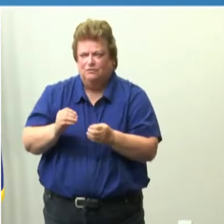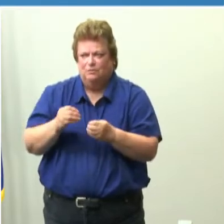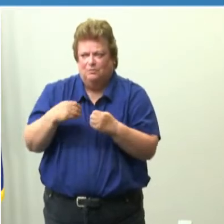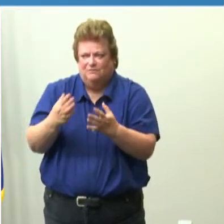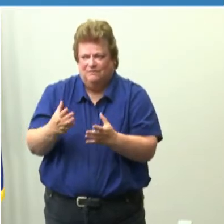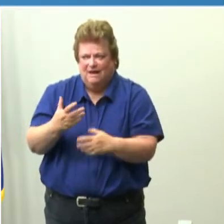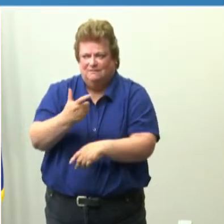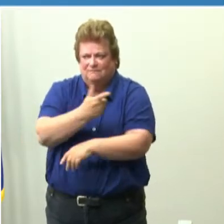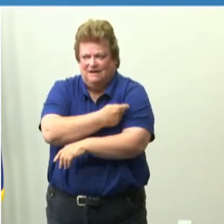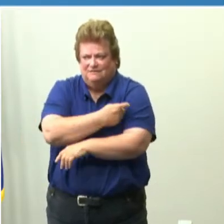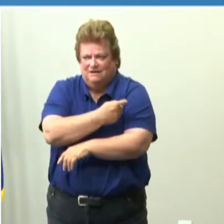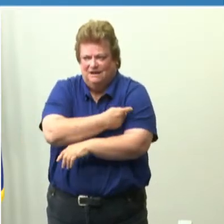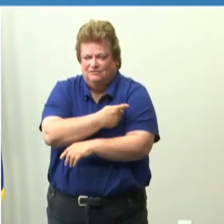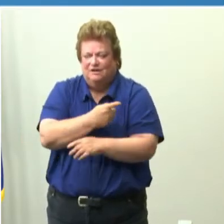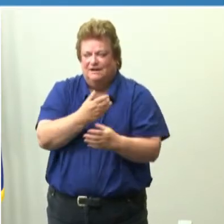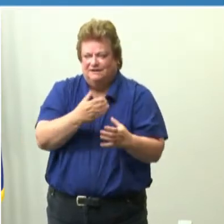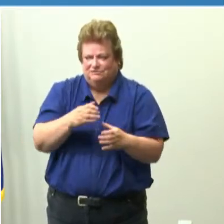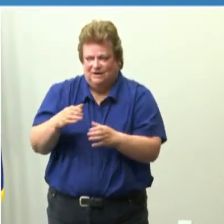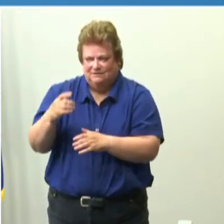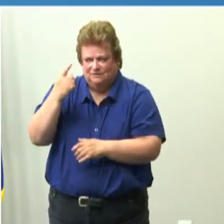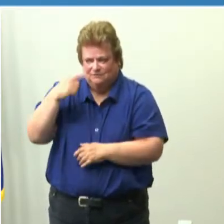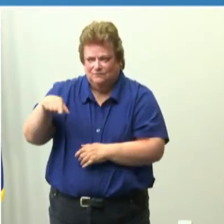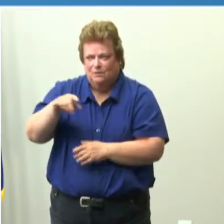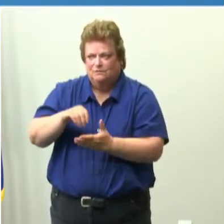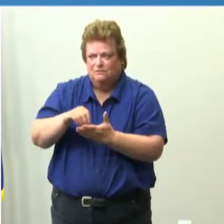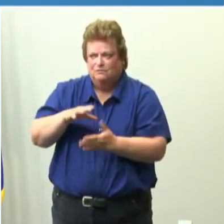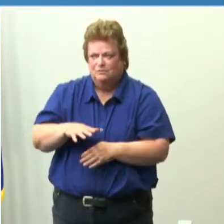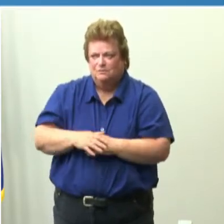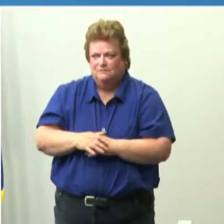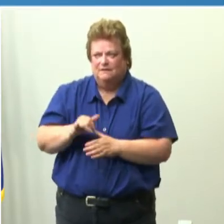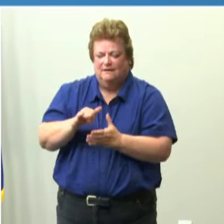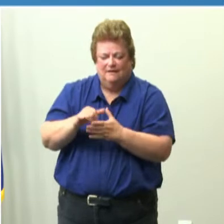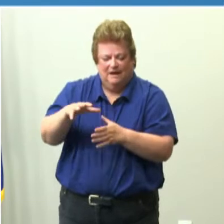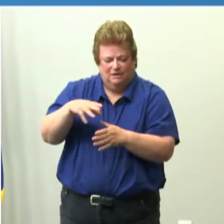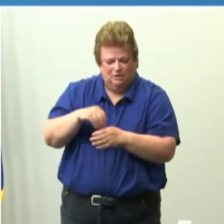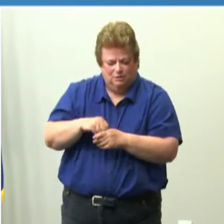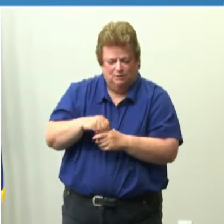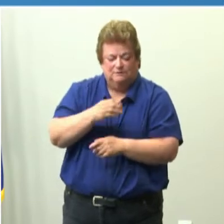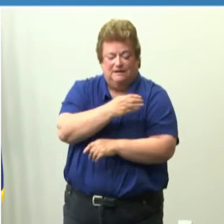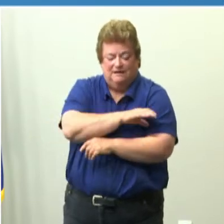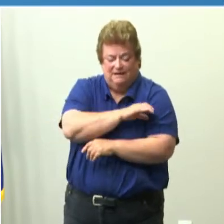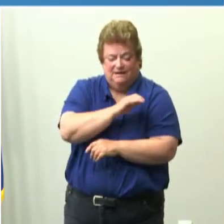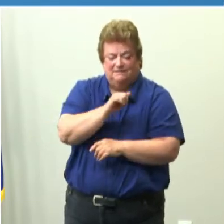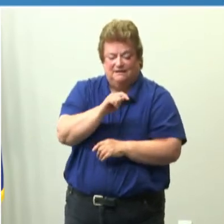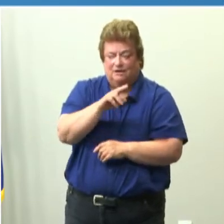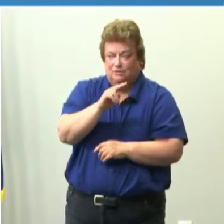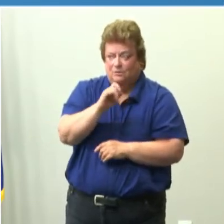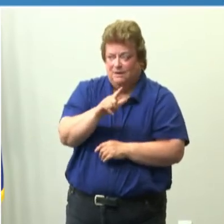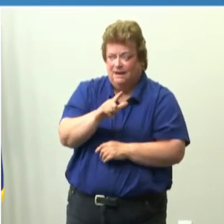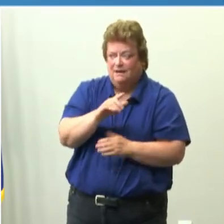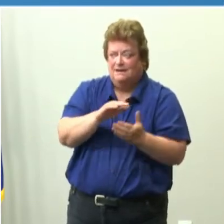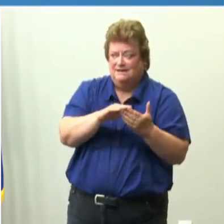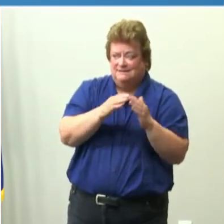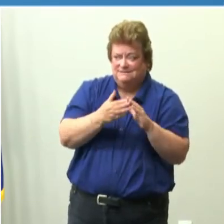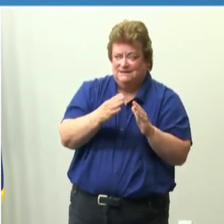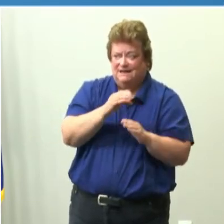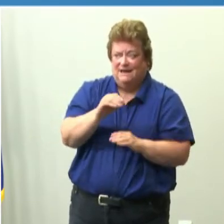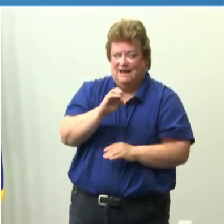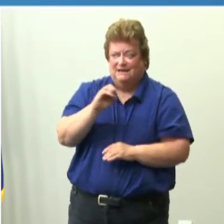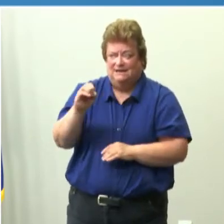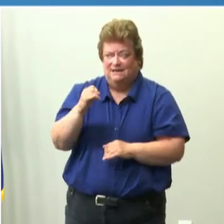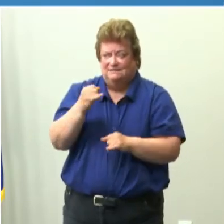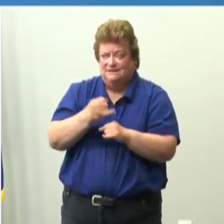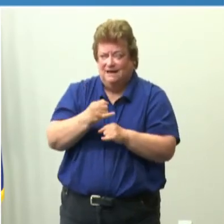COVID-19 vaccination opportunities to students. This includes clinics at UNL, both City Campus and East